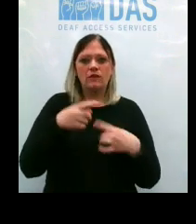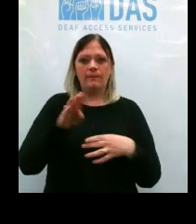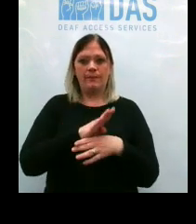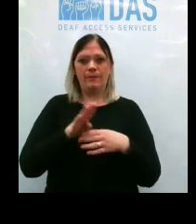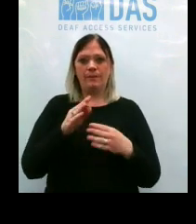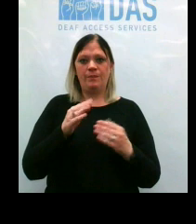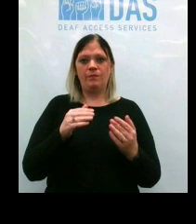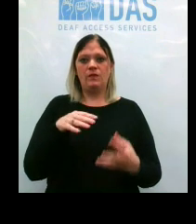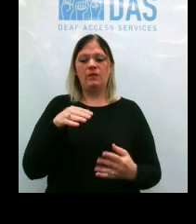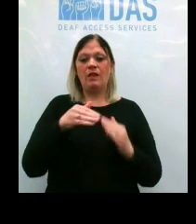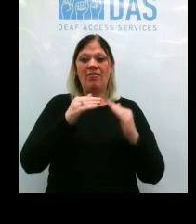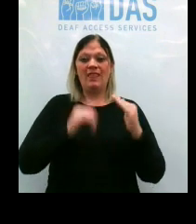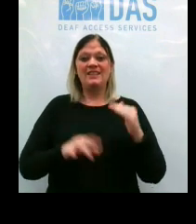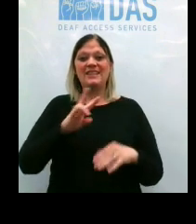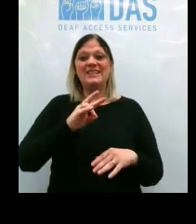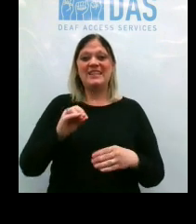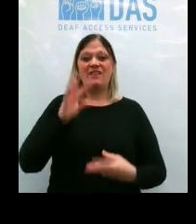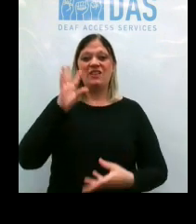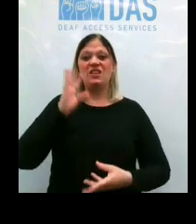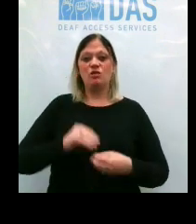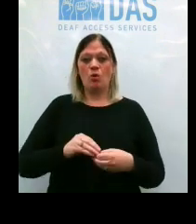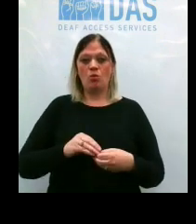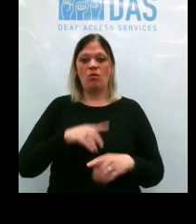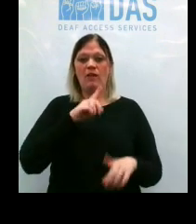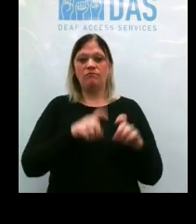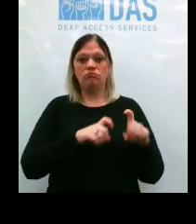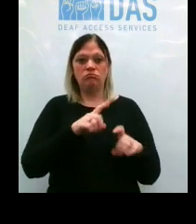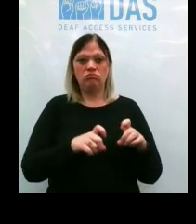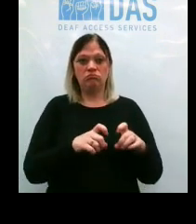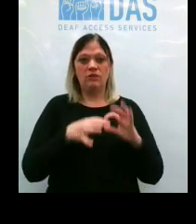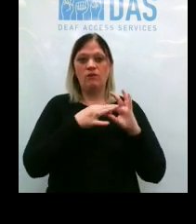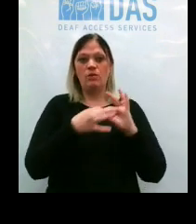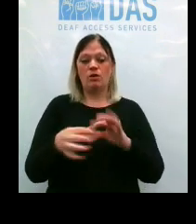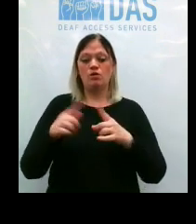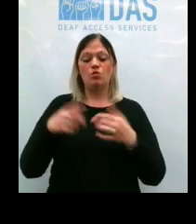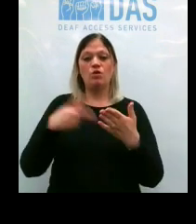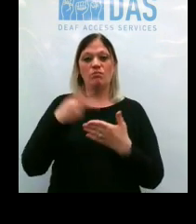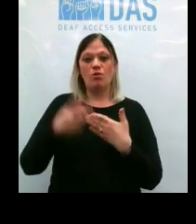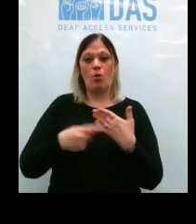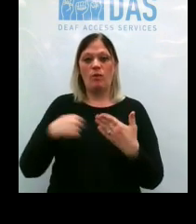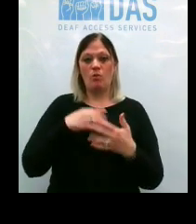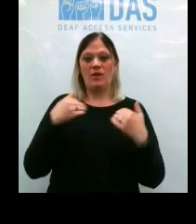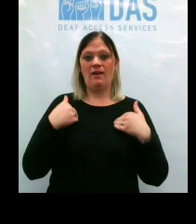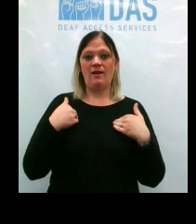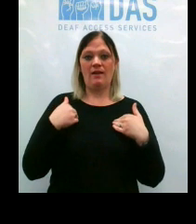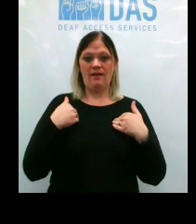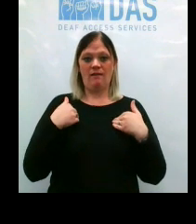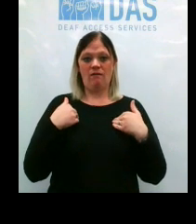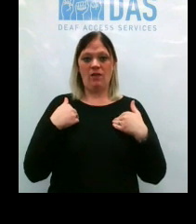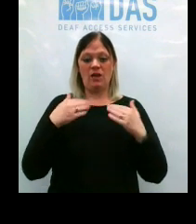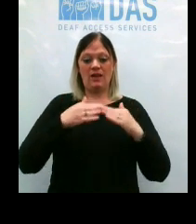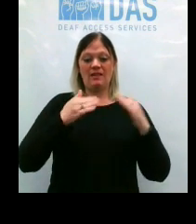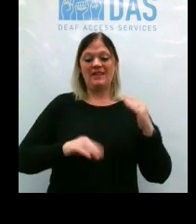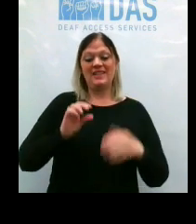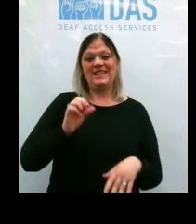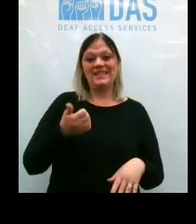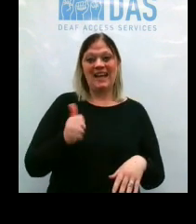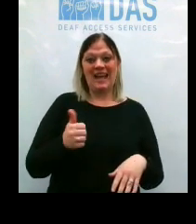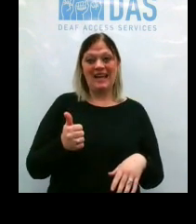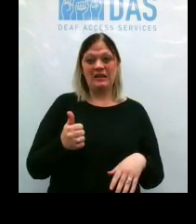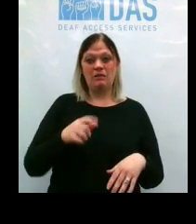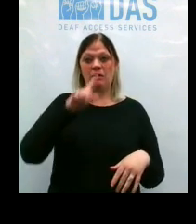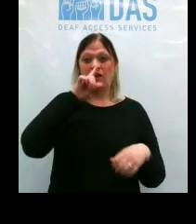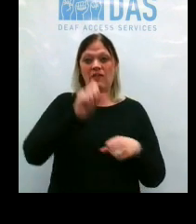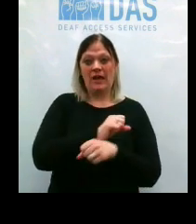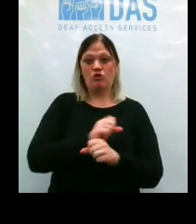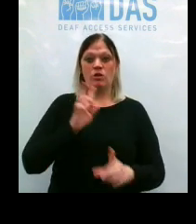in total have inquired with regards to the programs that we have, and less than 10 have